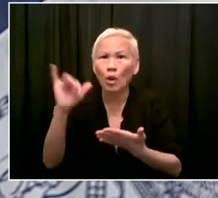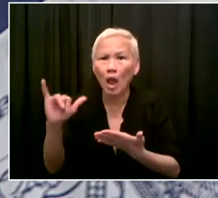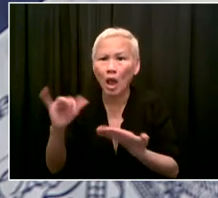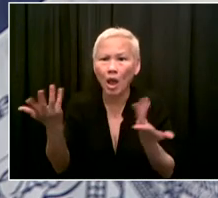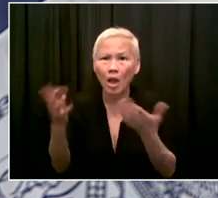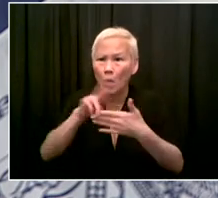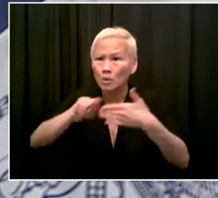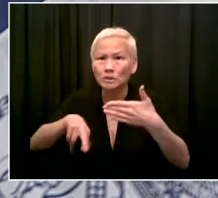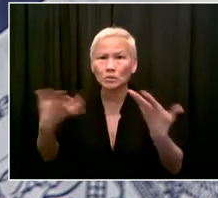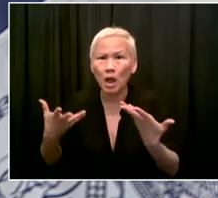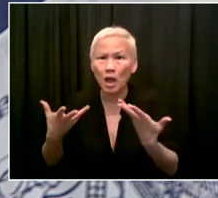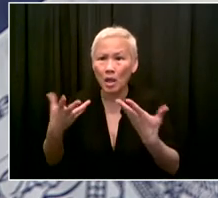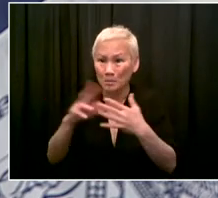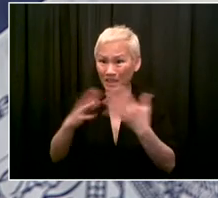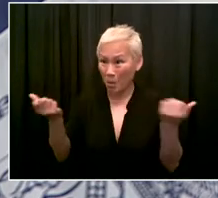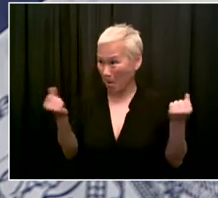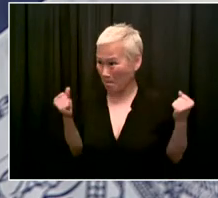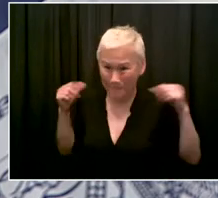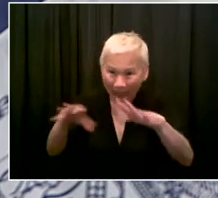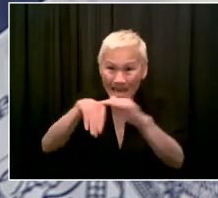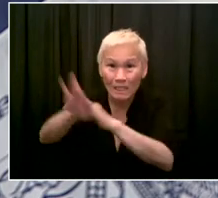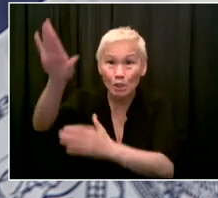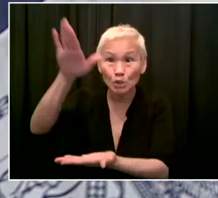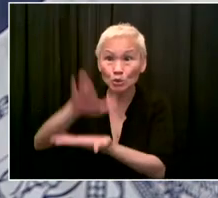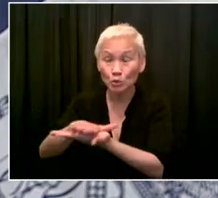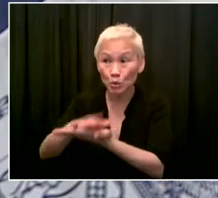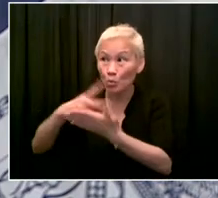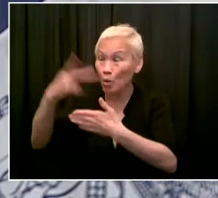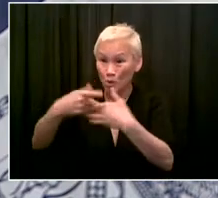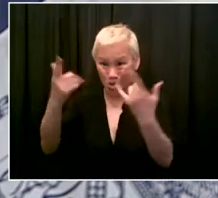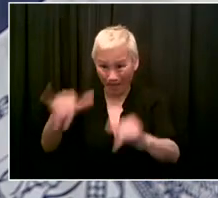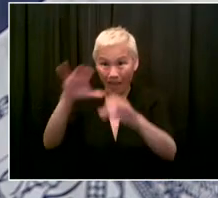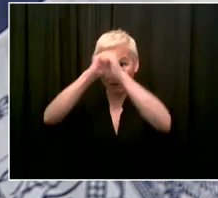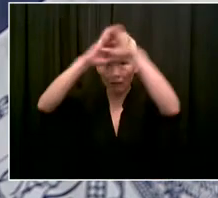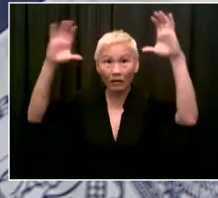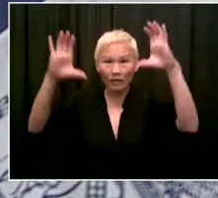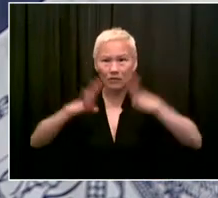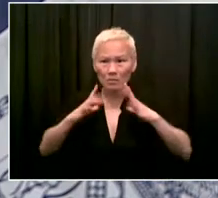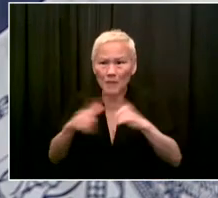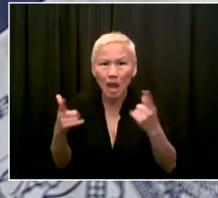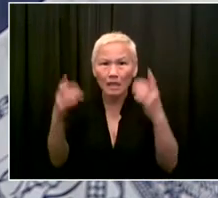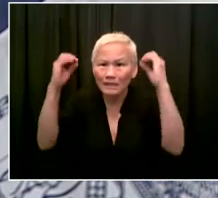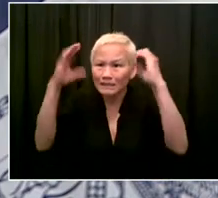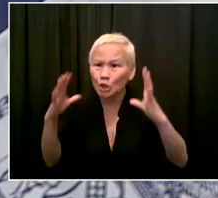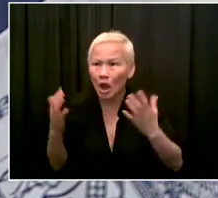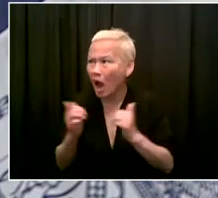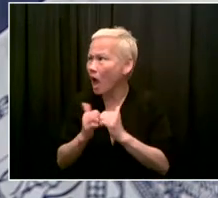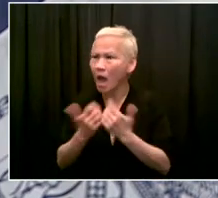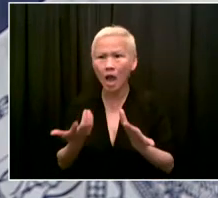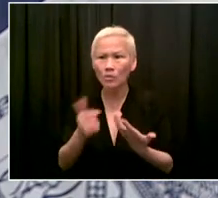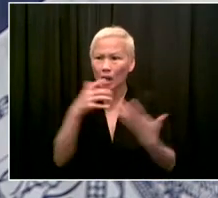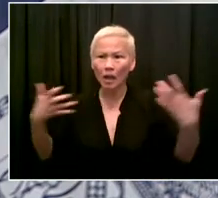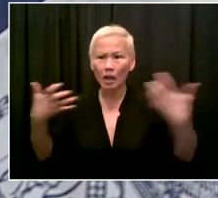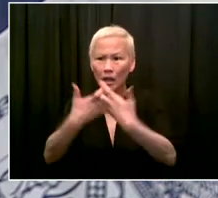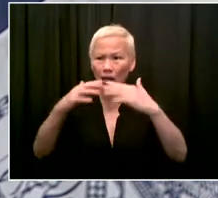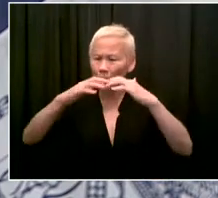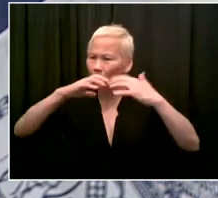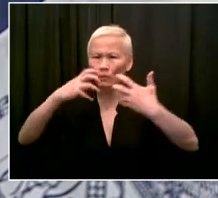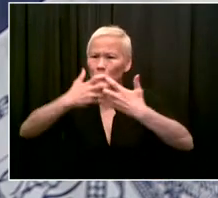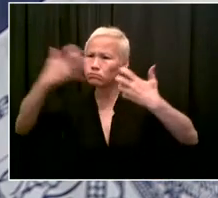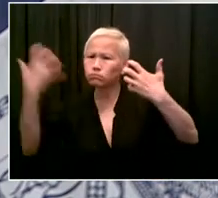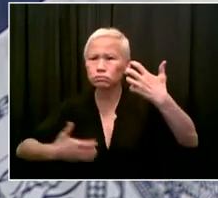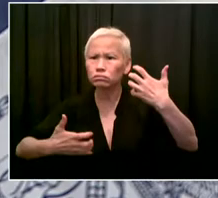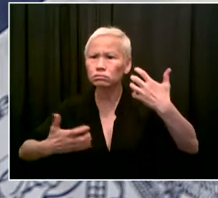possibly because of a teacher shortage might not have enough teachers to have smaller classes. Yeah, I do